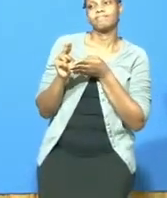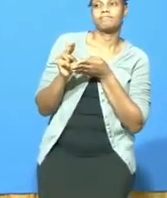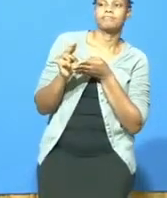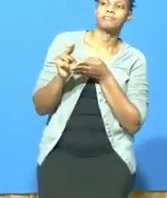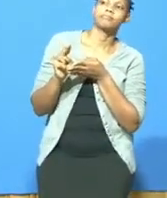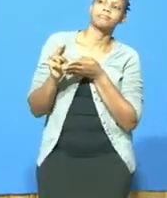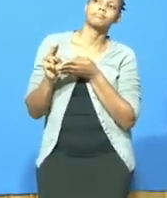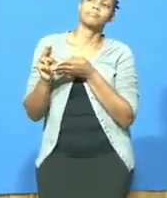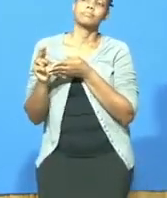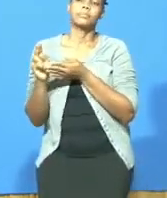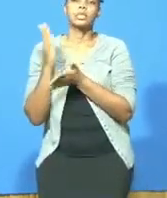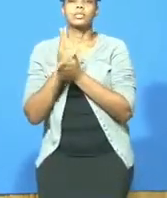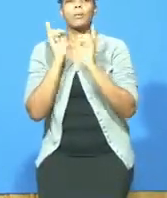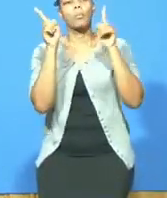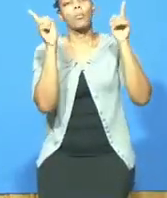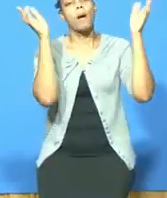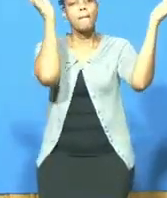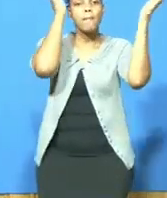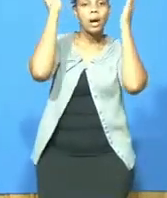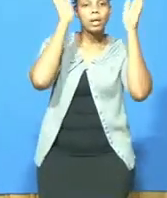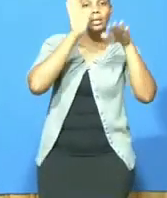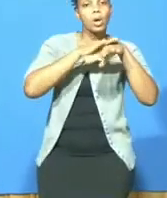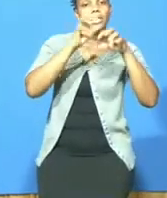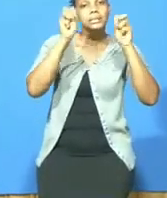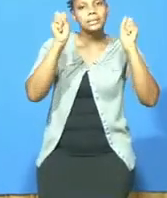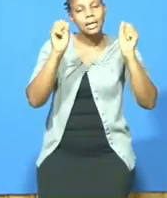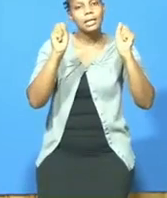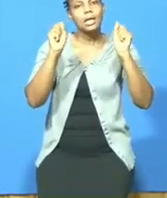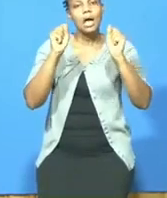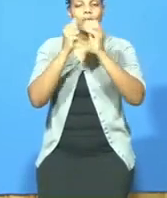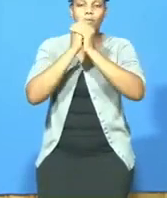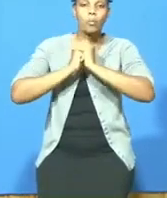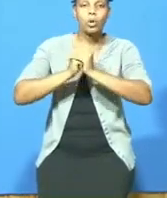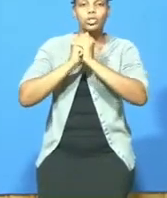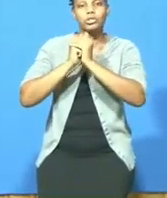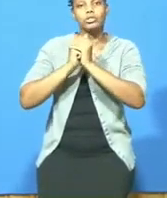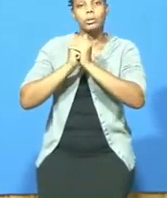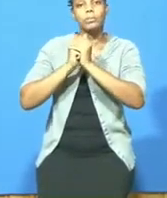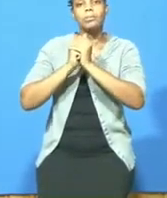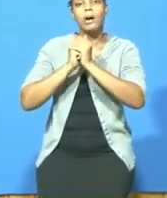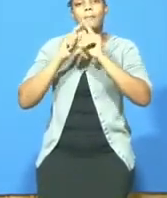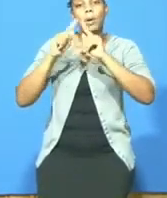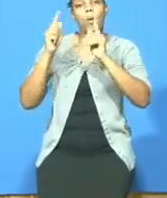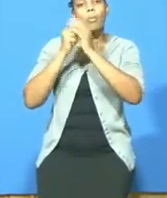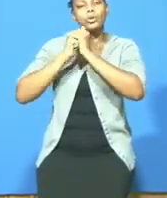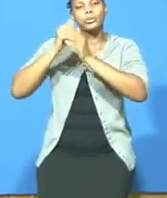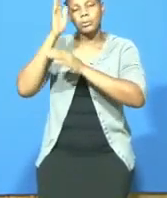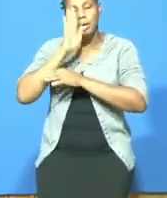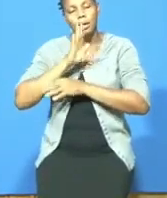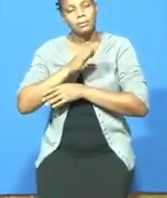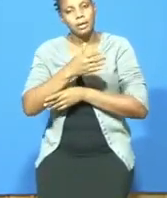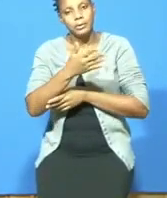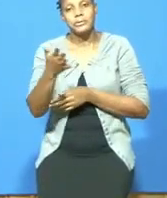Stop going to market on Sabbath and to worship God. These are they